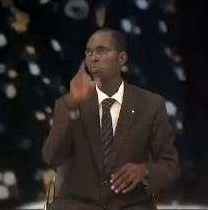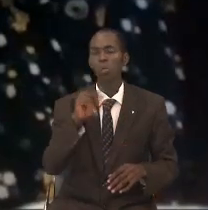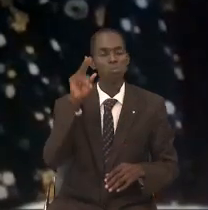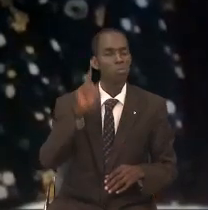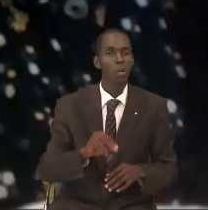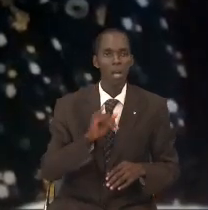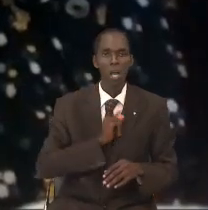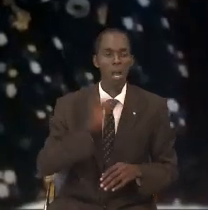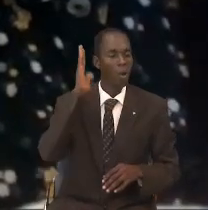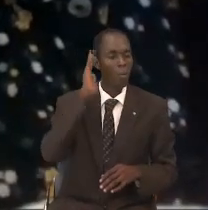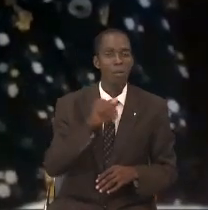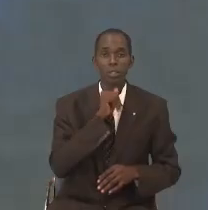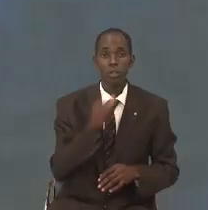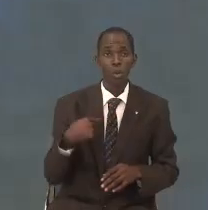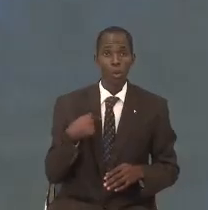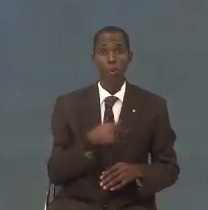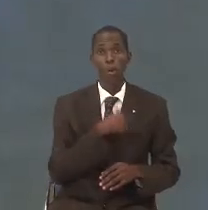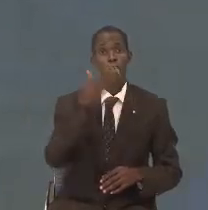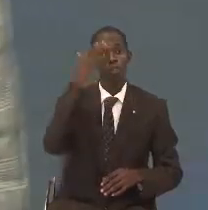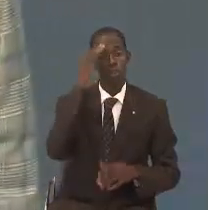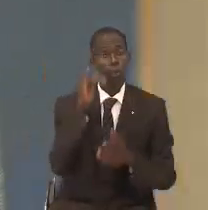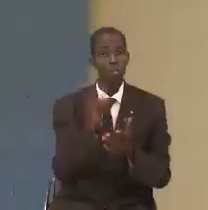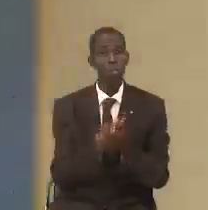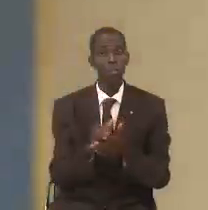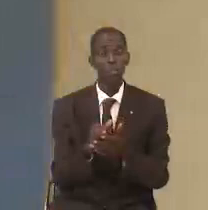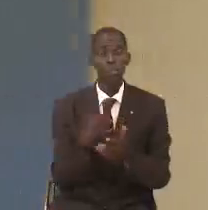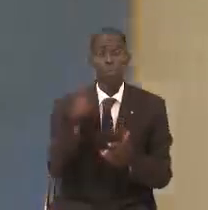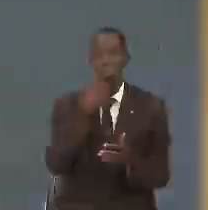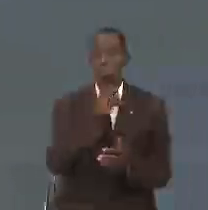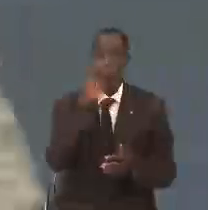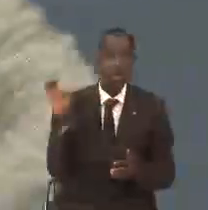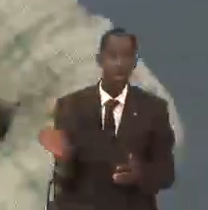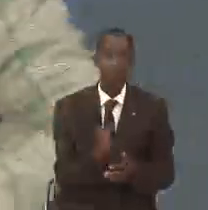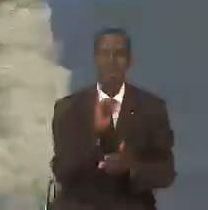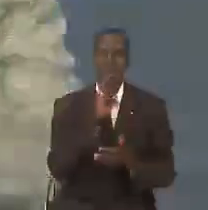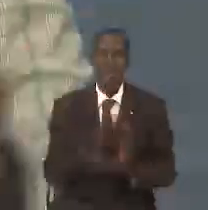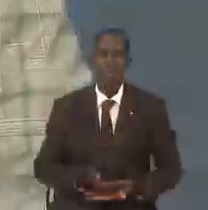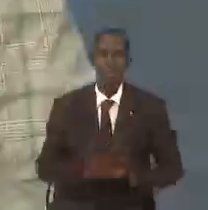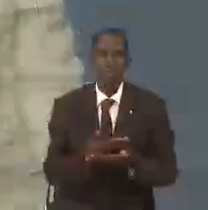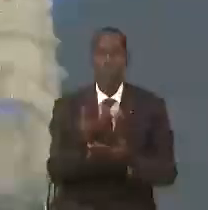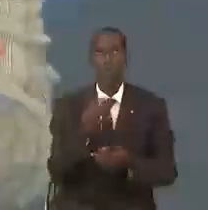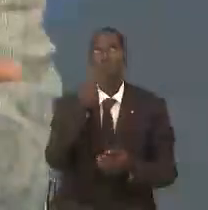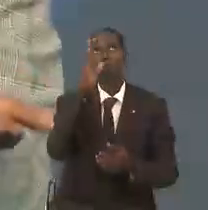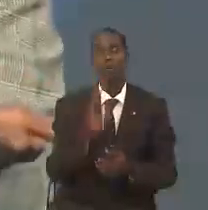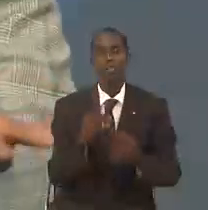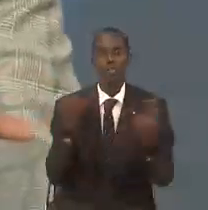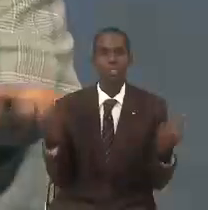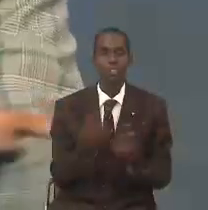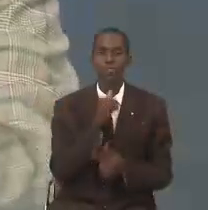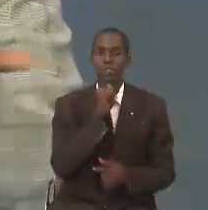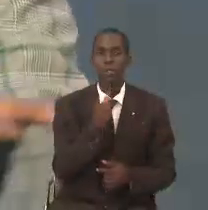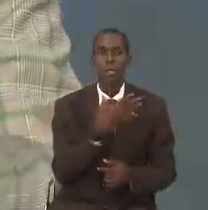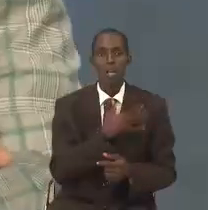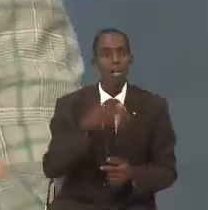We know that whosoever is born of God sinneth not, and he that